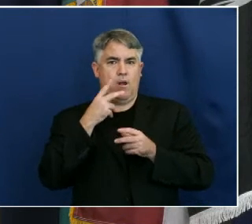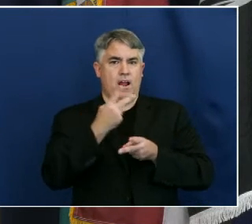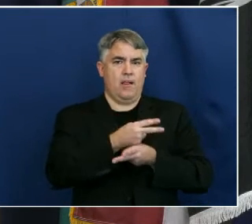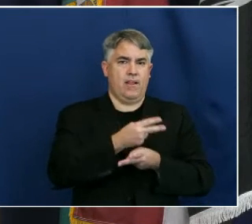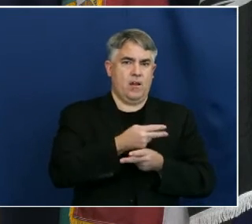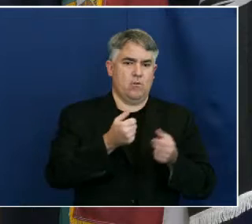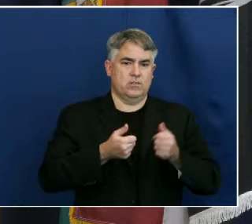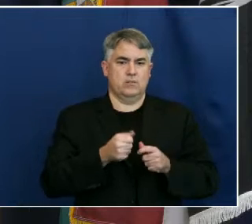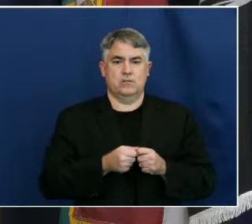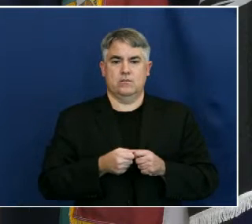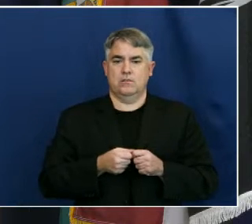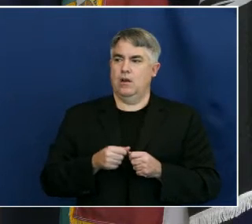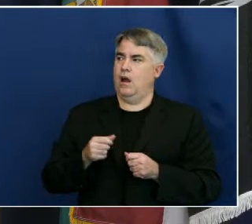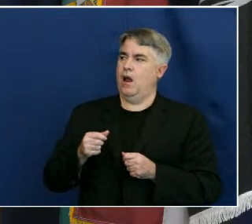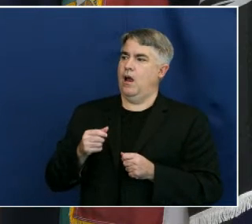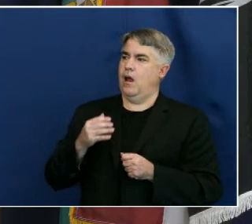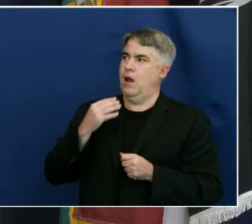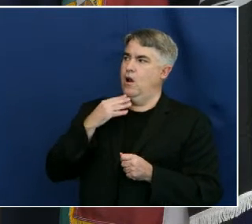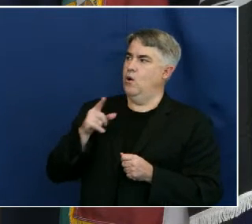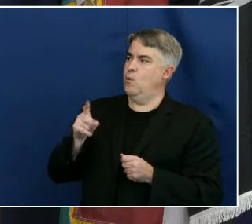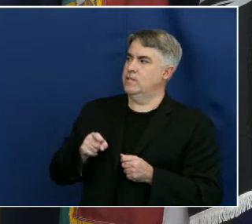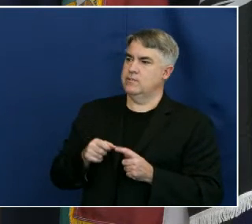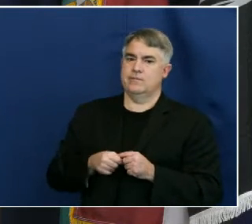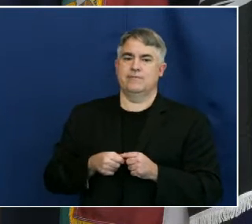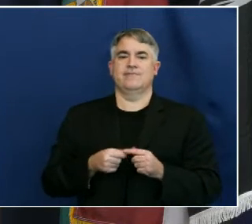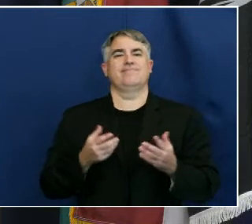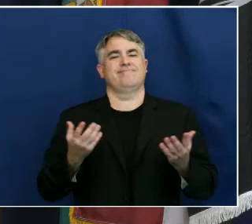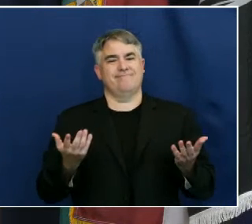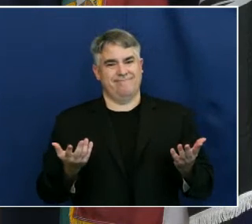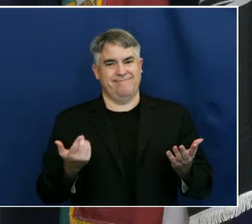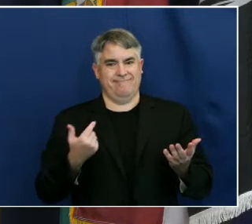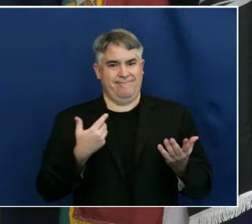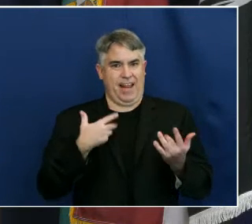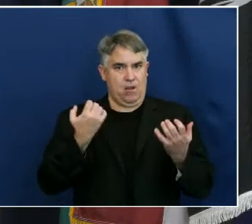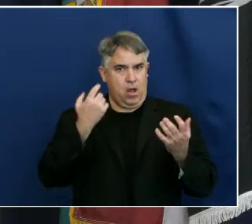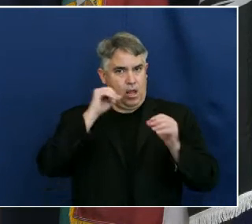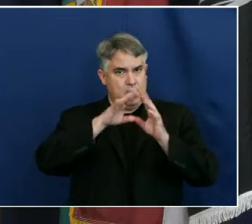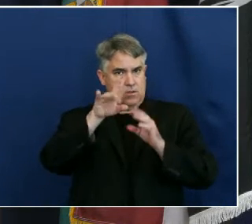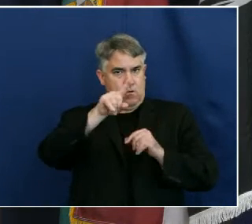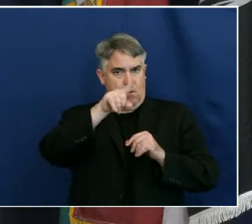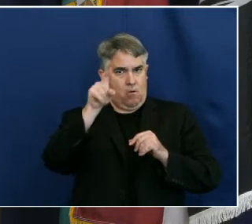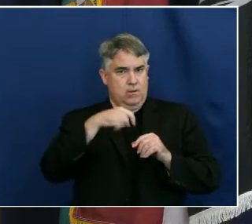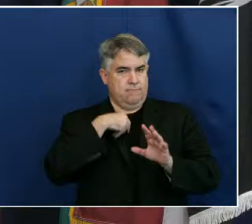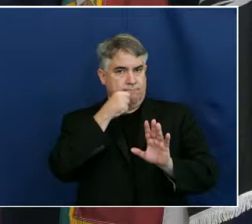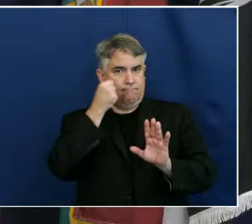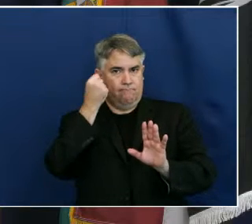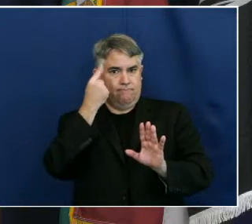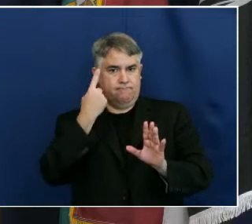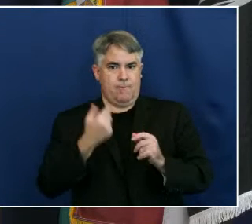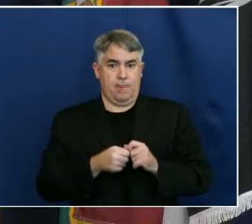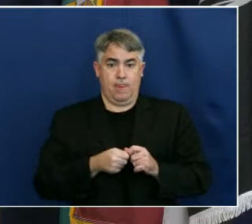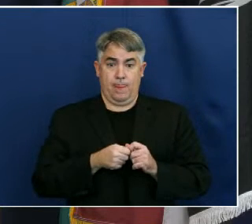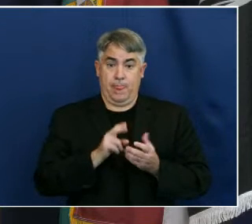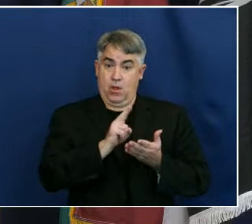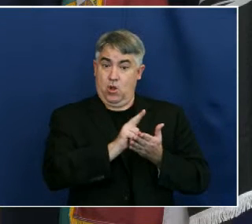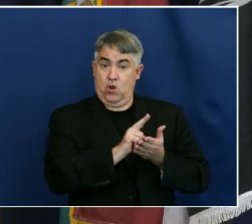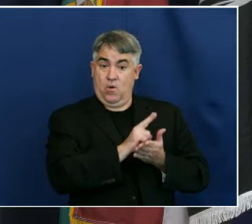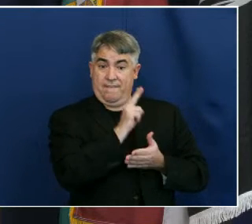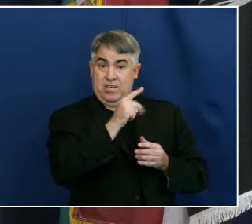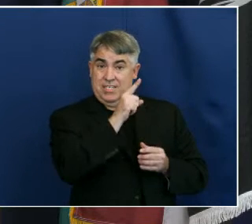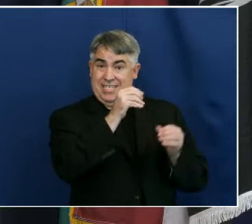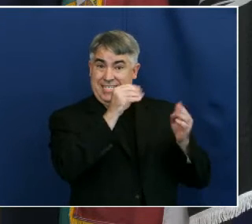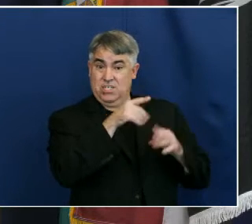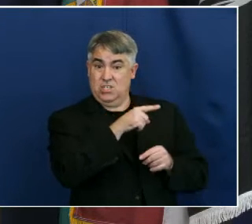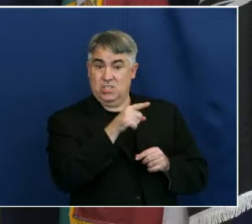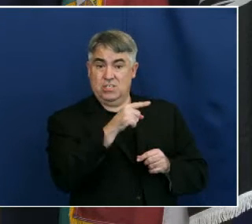Good question. I guess. Like, I mean, I just want to understand your question. Like, the part of a university that teaches doesn't really